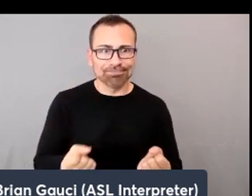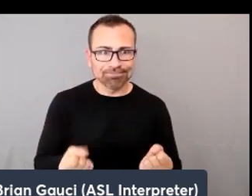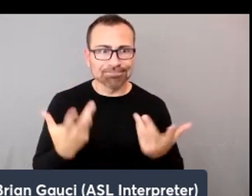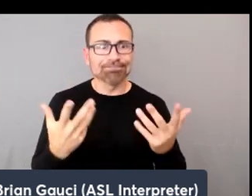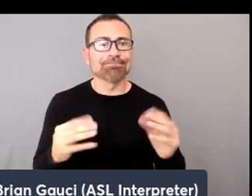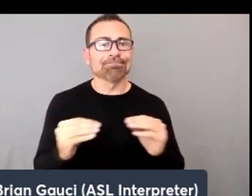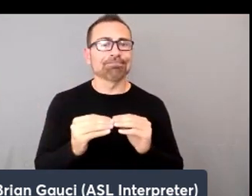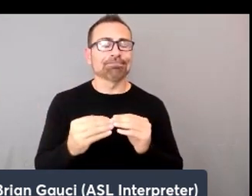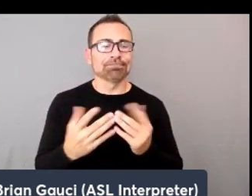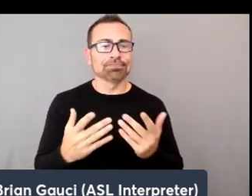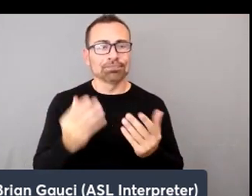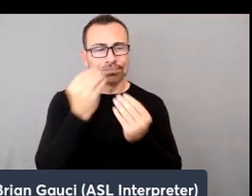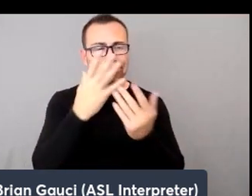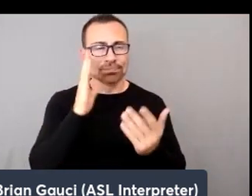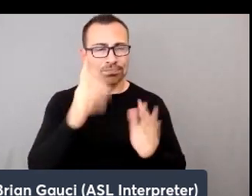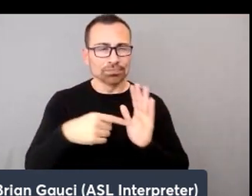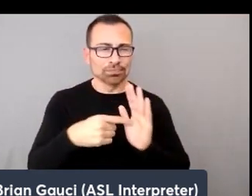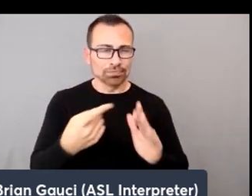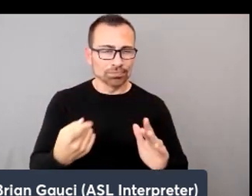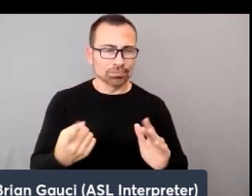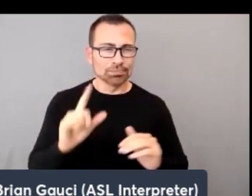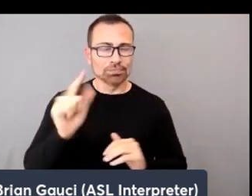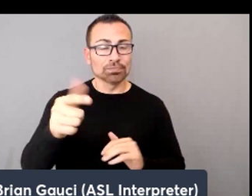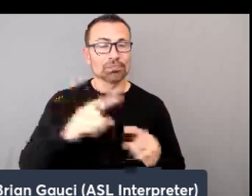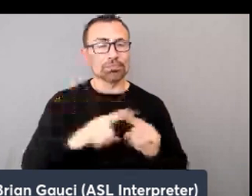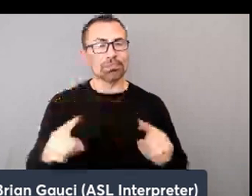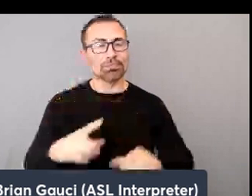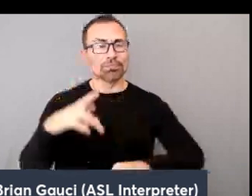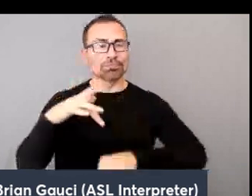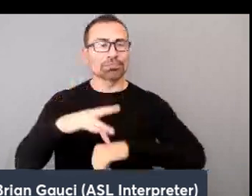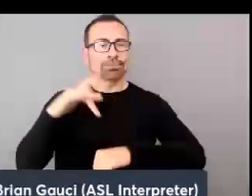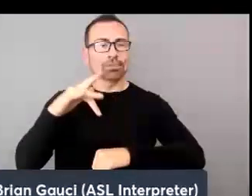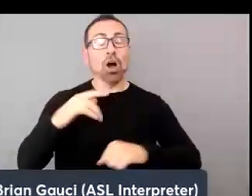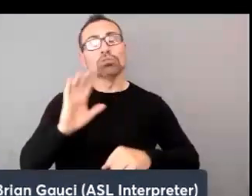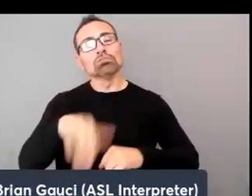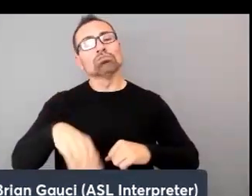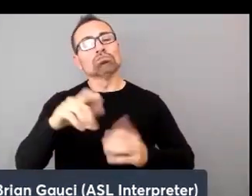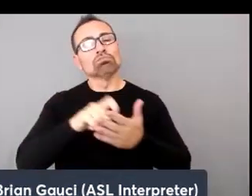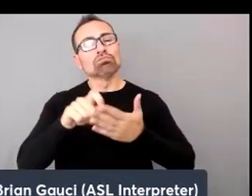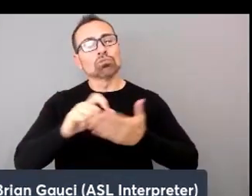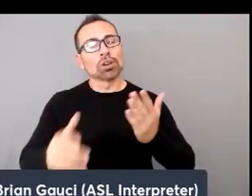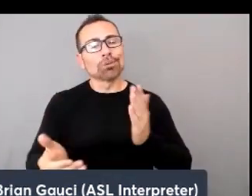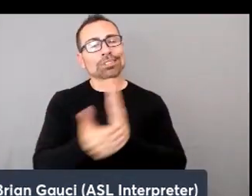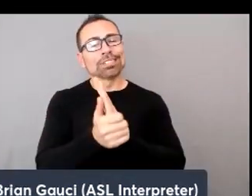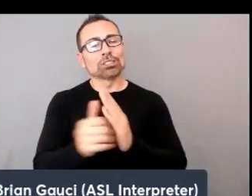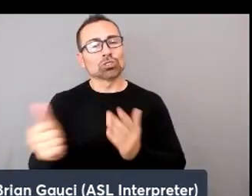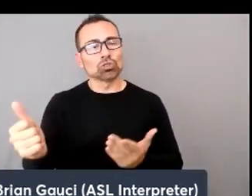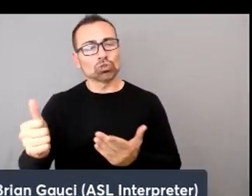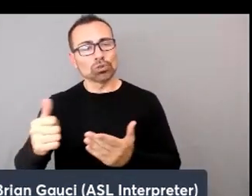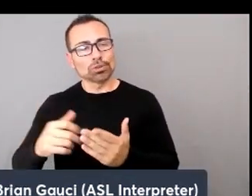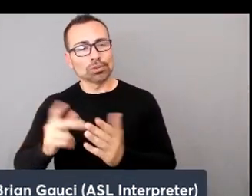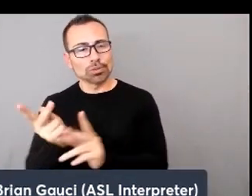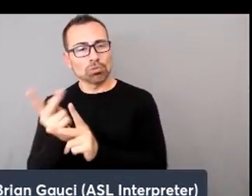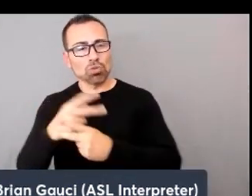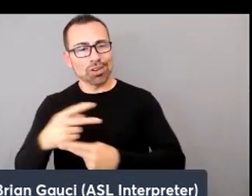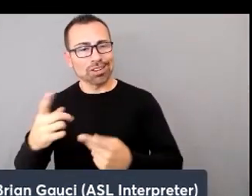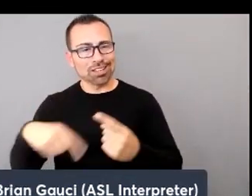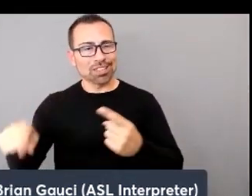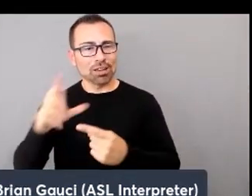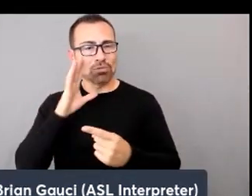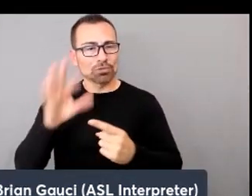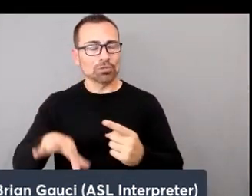bit. And then we attach this writer to the rendered product, which actually comes from that camera that you defined